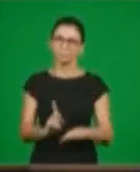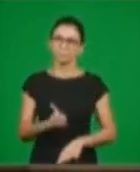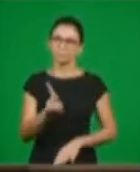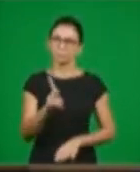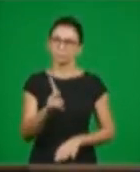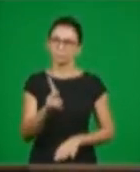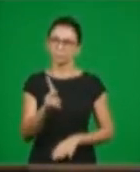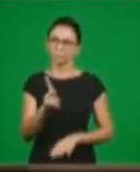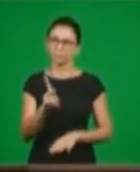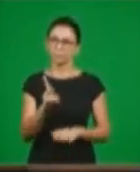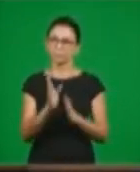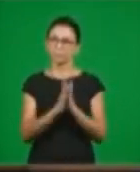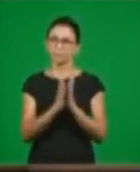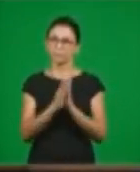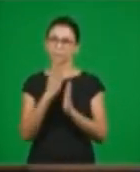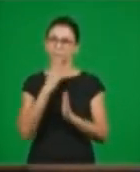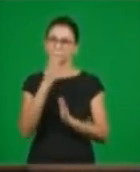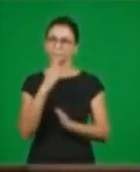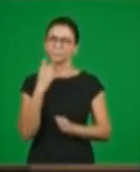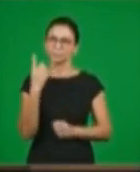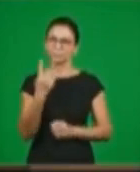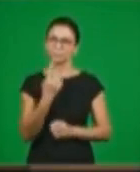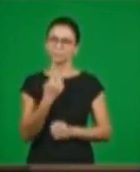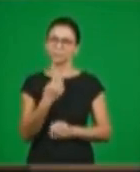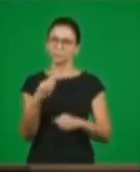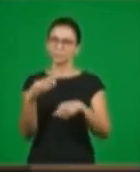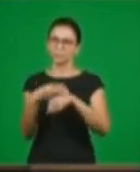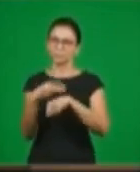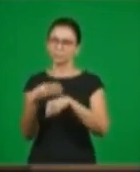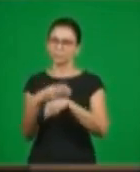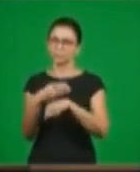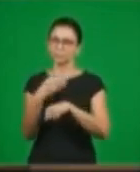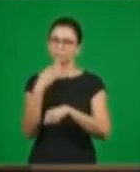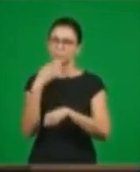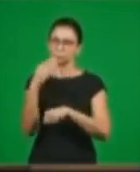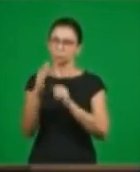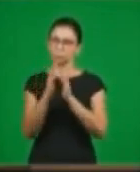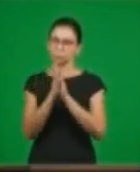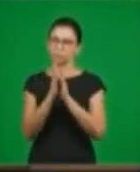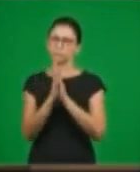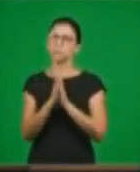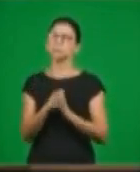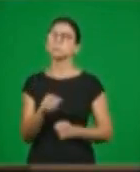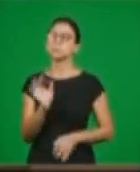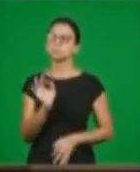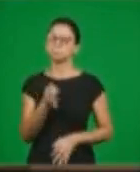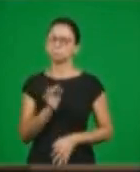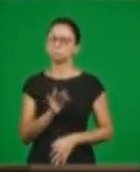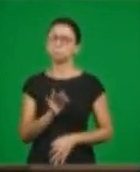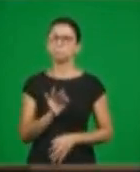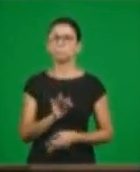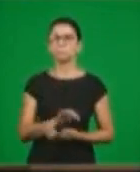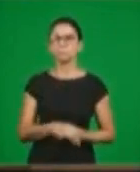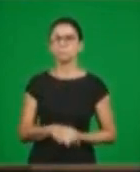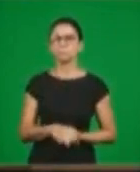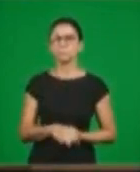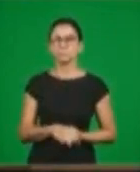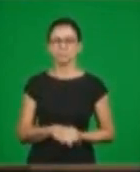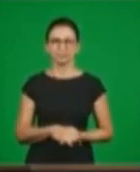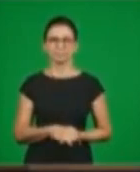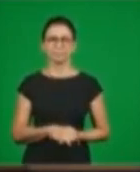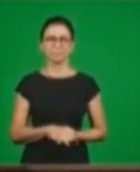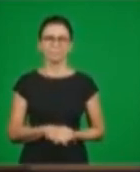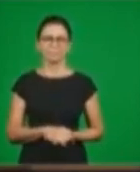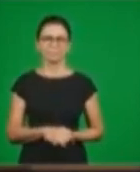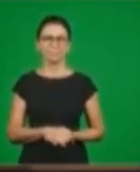And we ask the brothers to keep praying for us, you know, on WhatsApp, you know. Yeah, right there. Oh, people